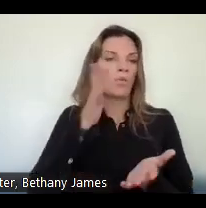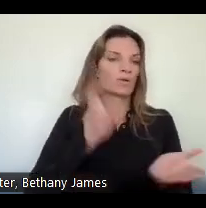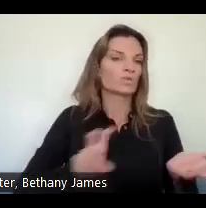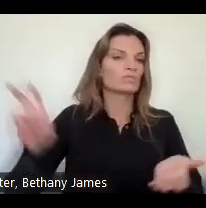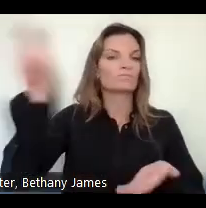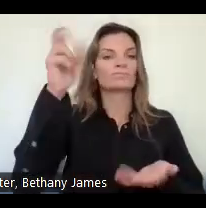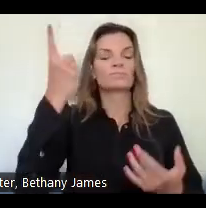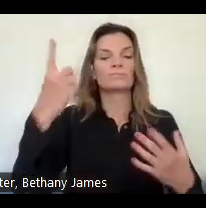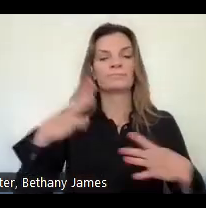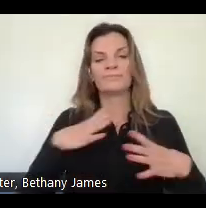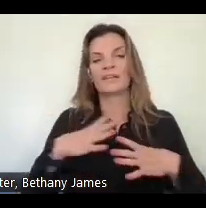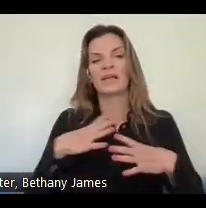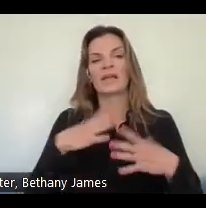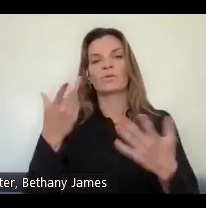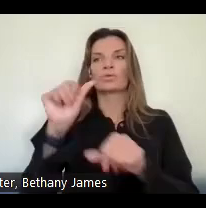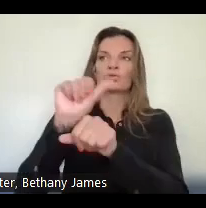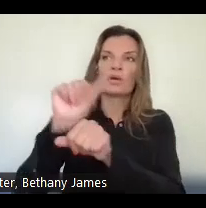setting.